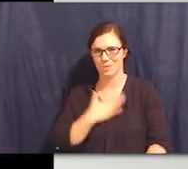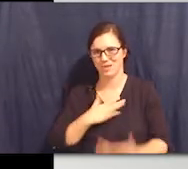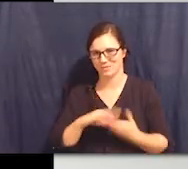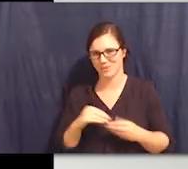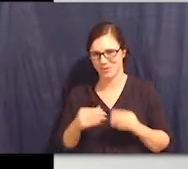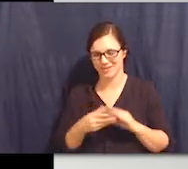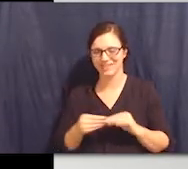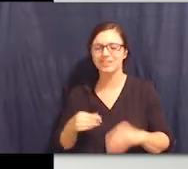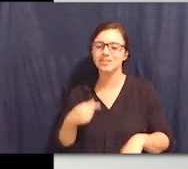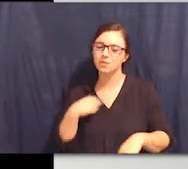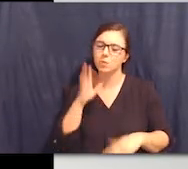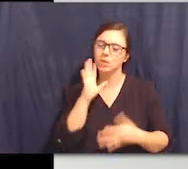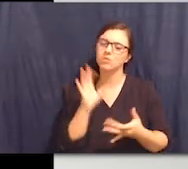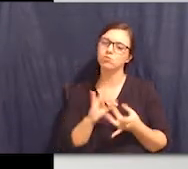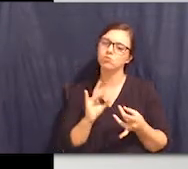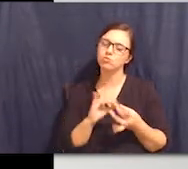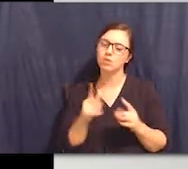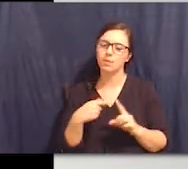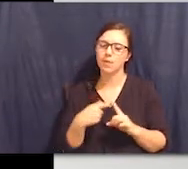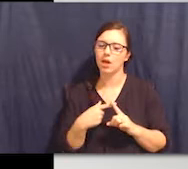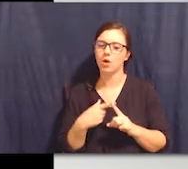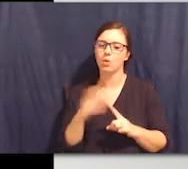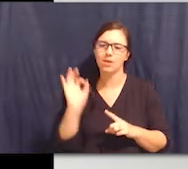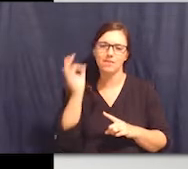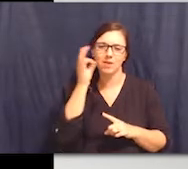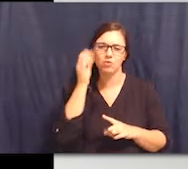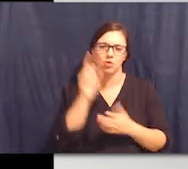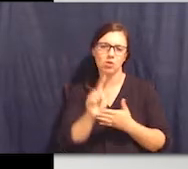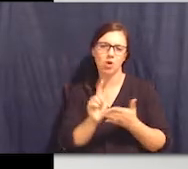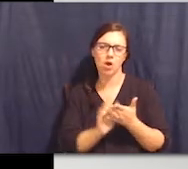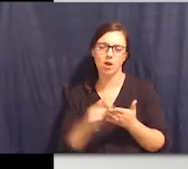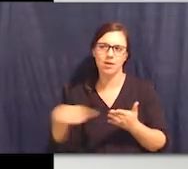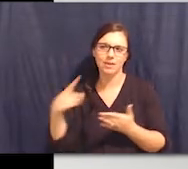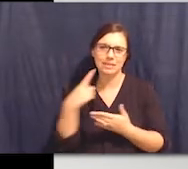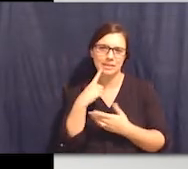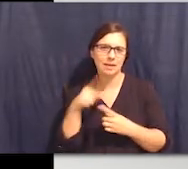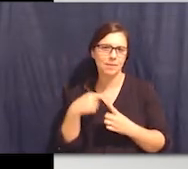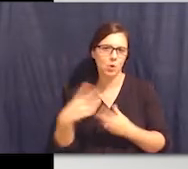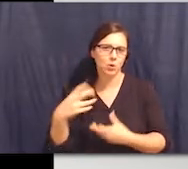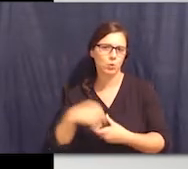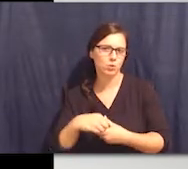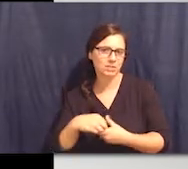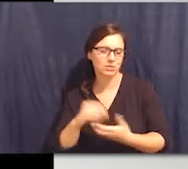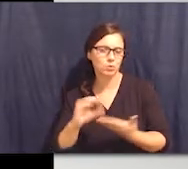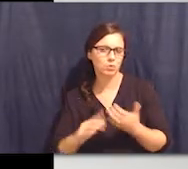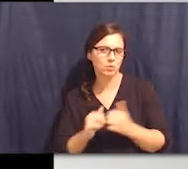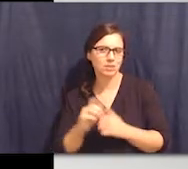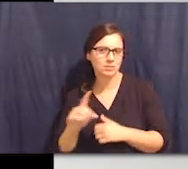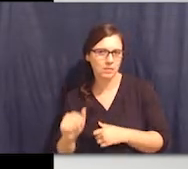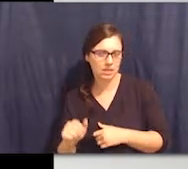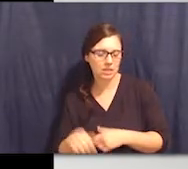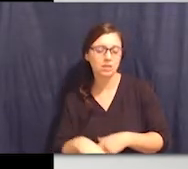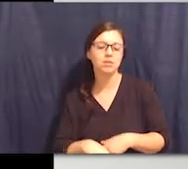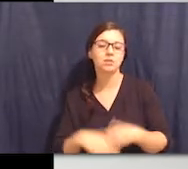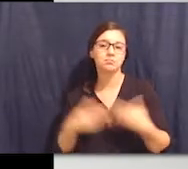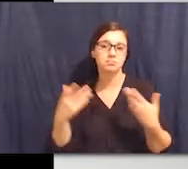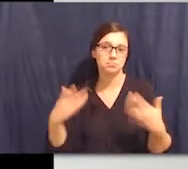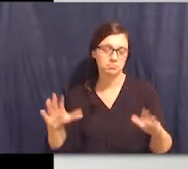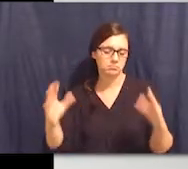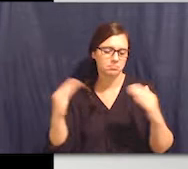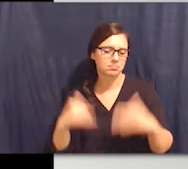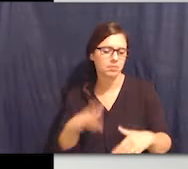so we're going to talk about what the federal law says about inclusion for students with disabilities, and then we're going to talk a little